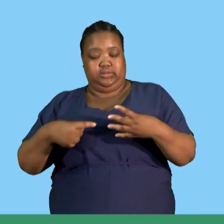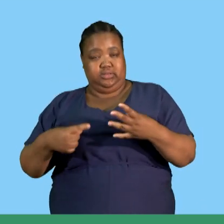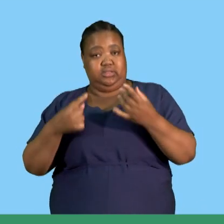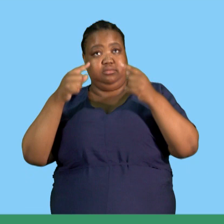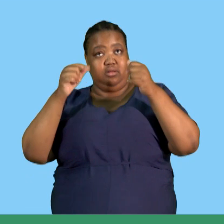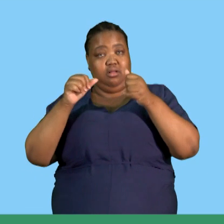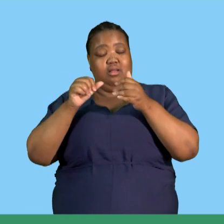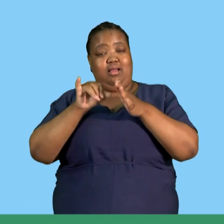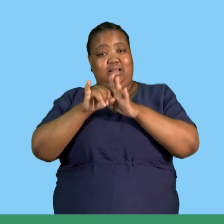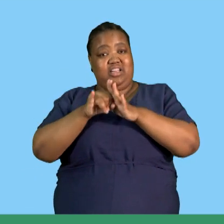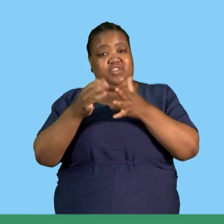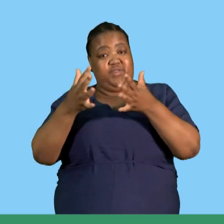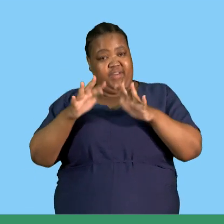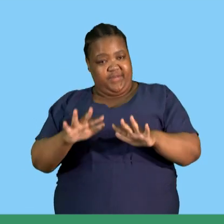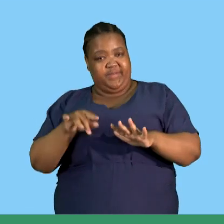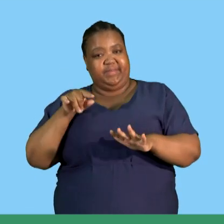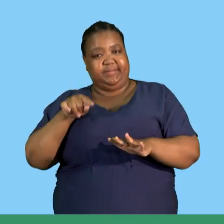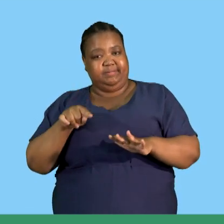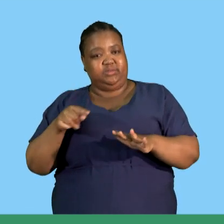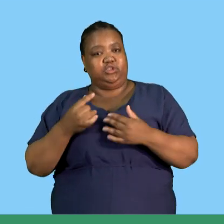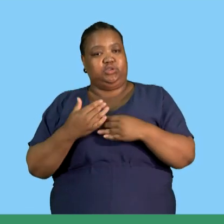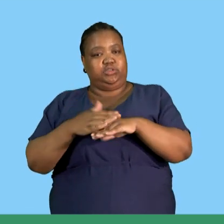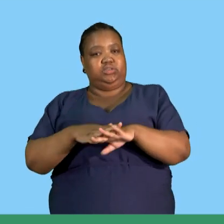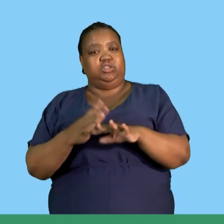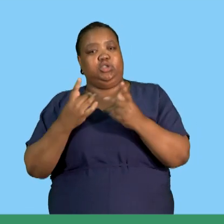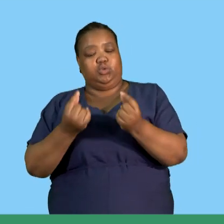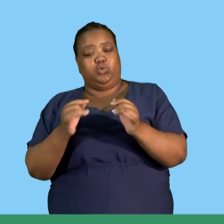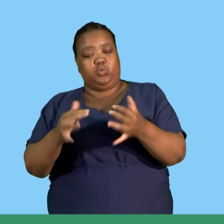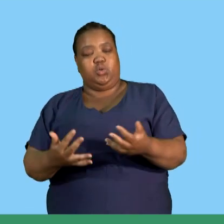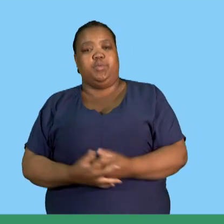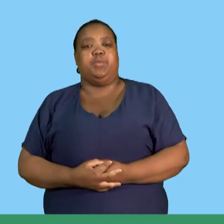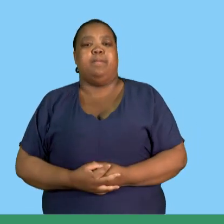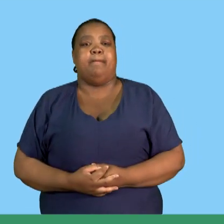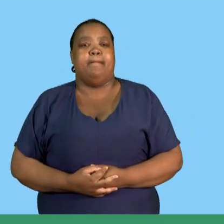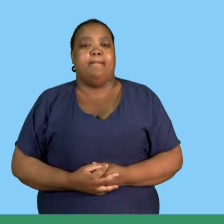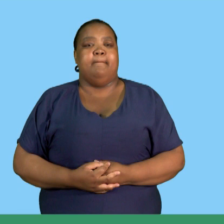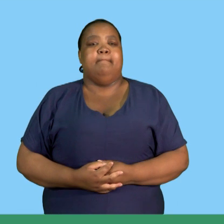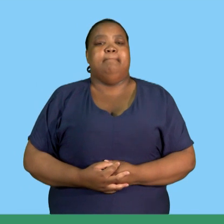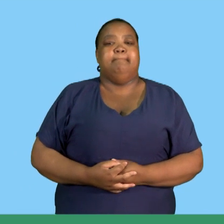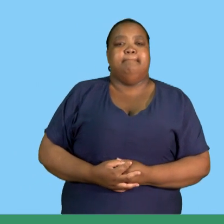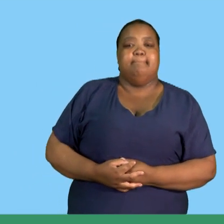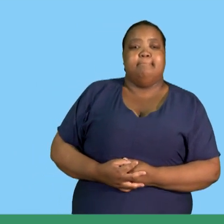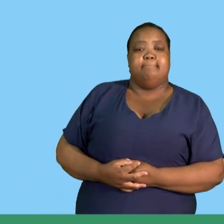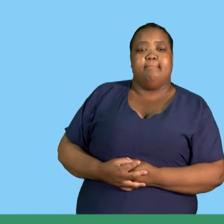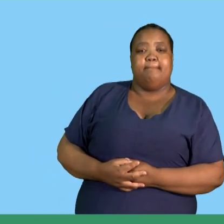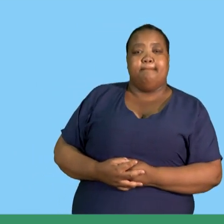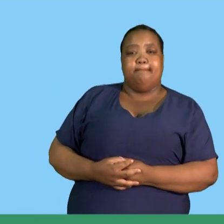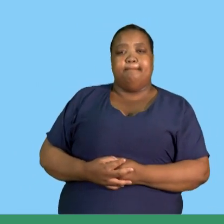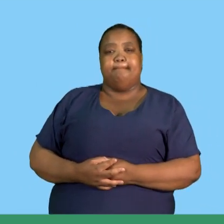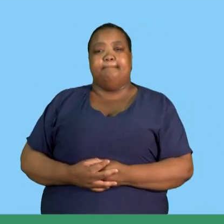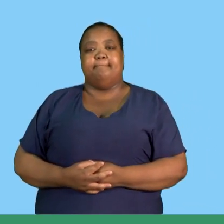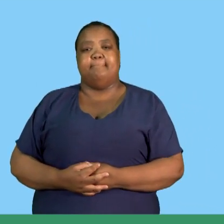identified above. So meaning you're going to identify whatever that you've identified here, you should also be able to